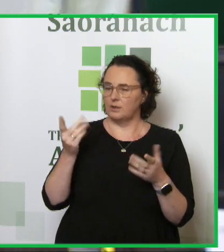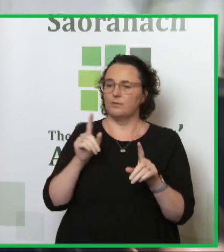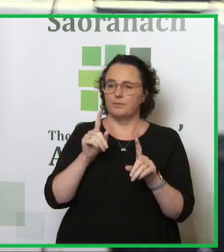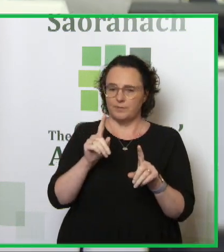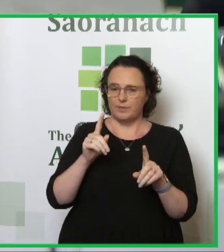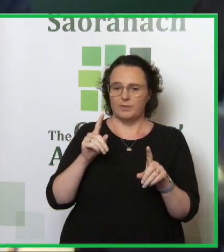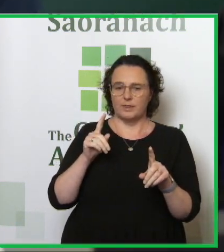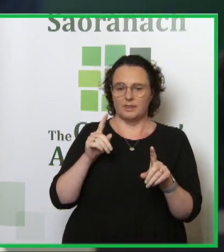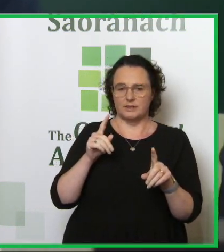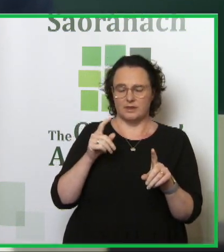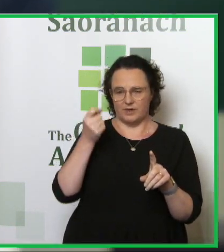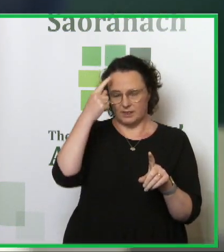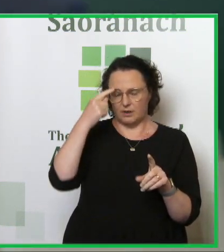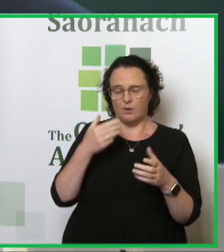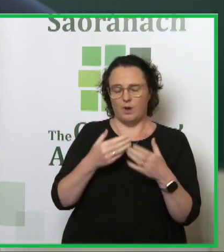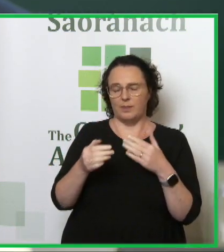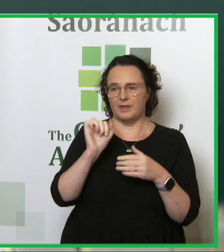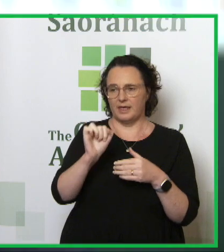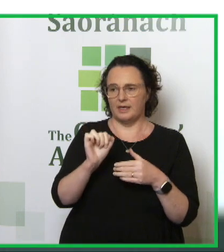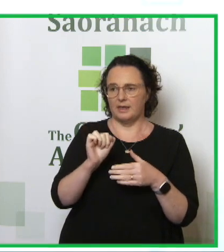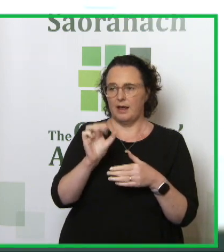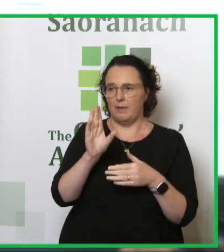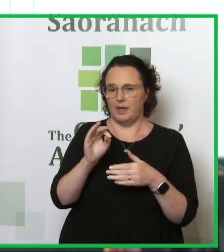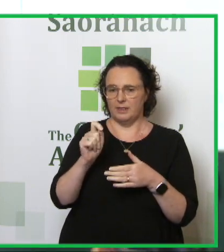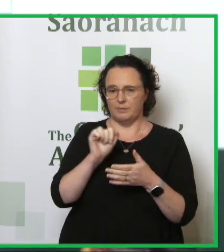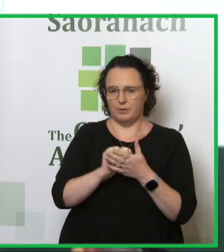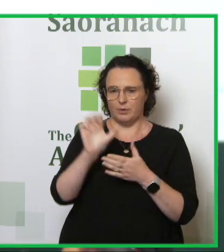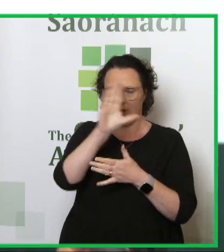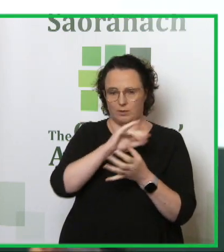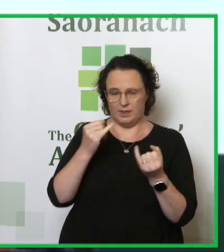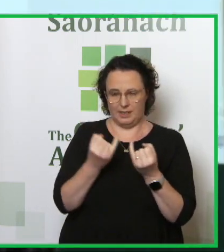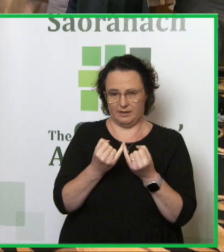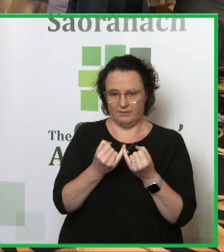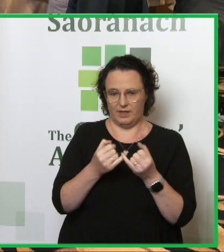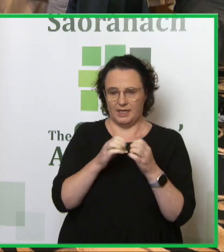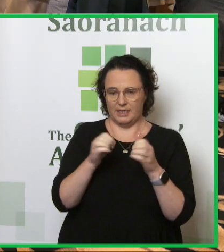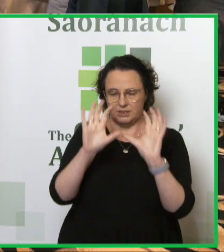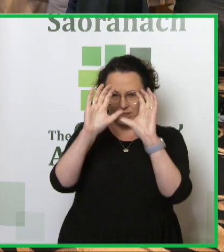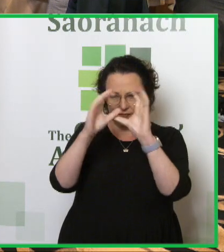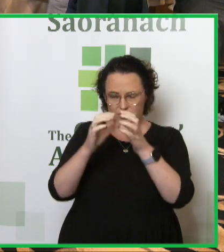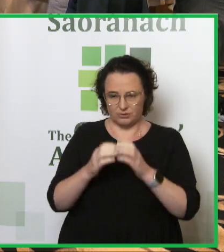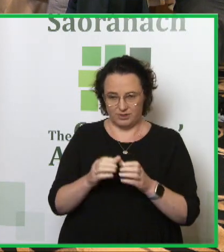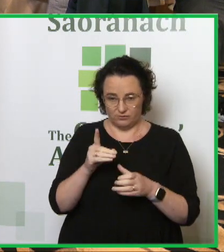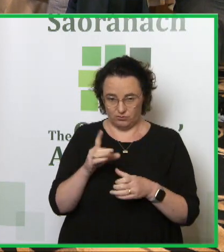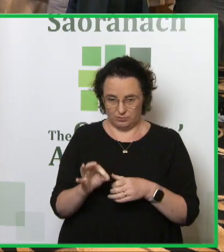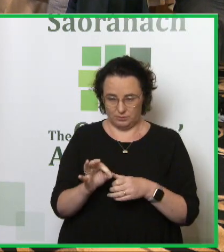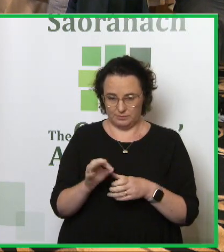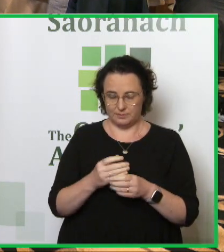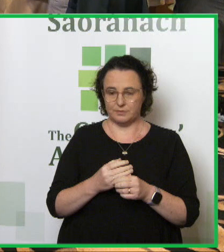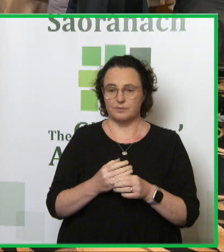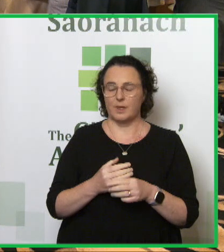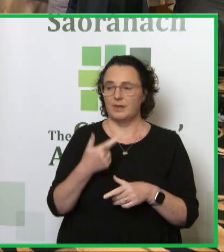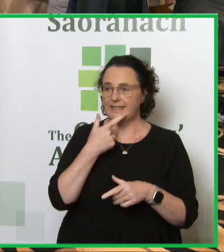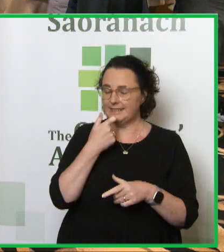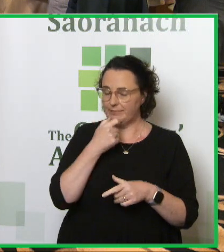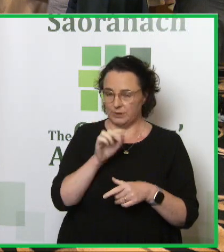to give you a sense of what the ballot paper would look like, for each of the classes of drugs agreed there would be a simple